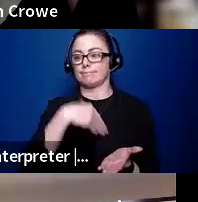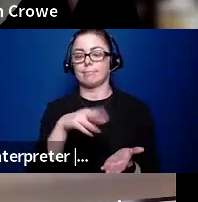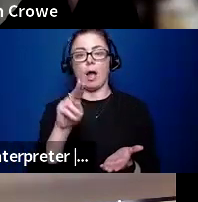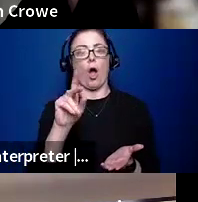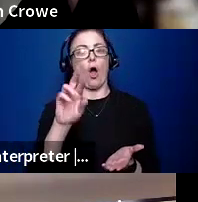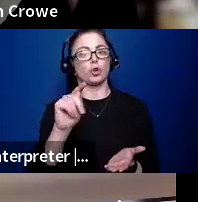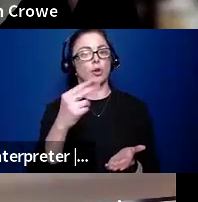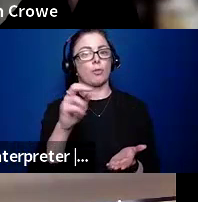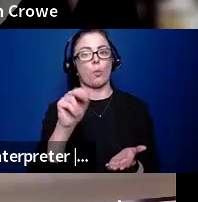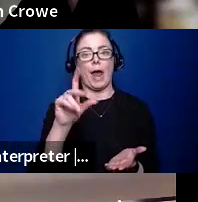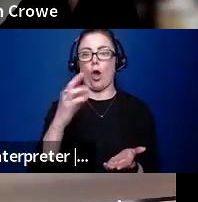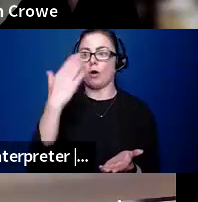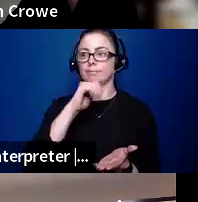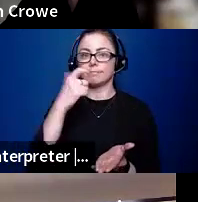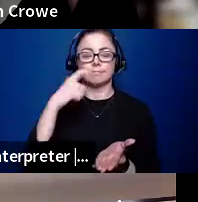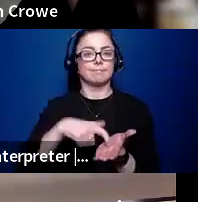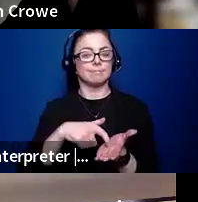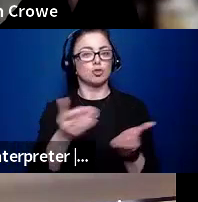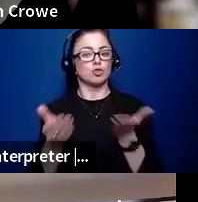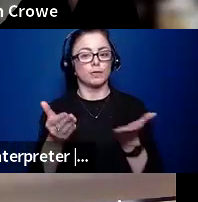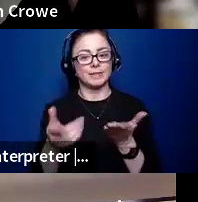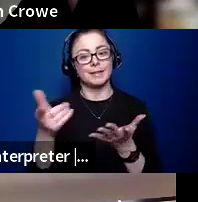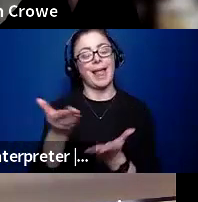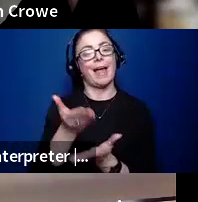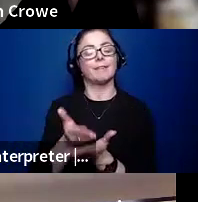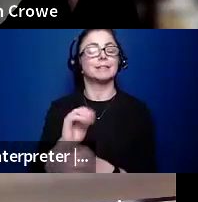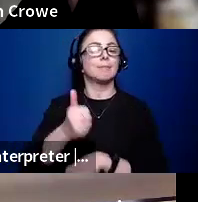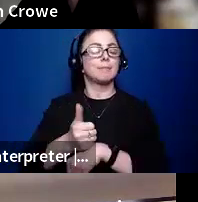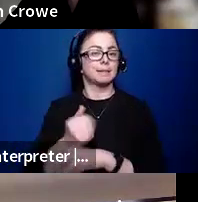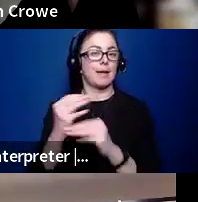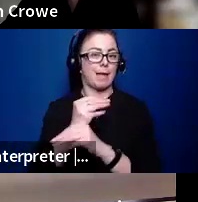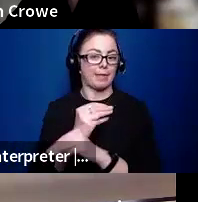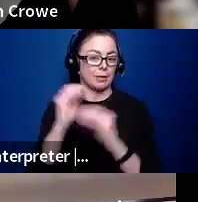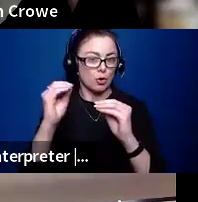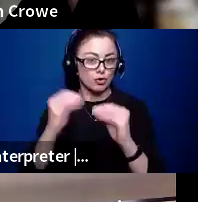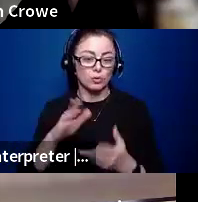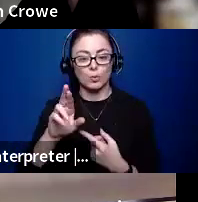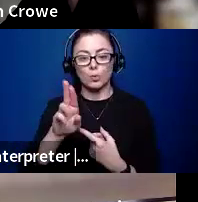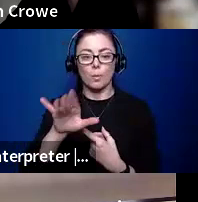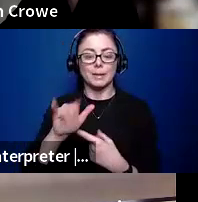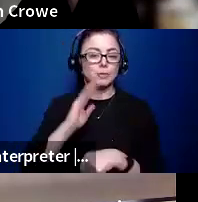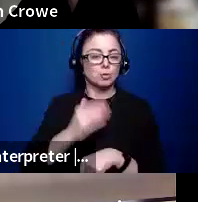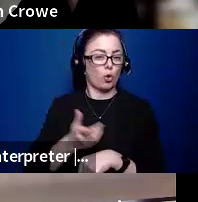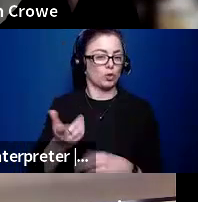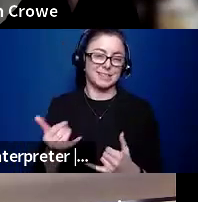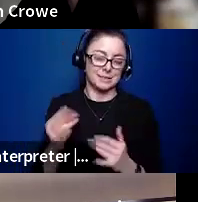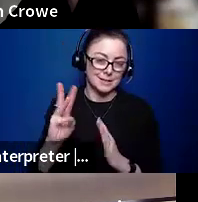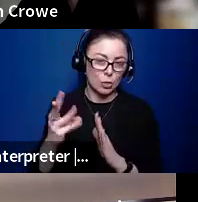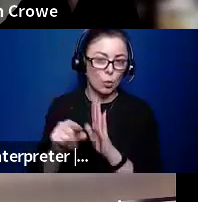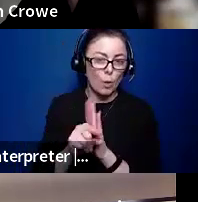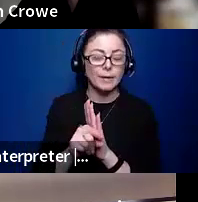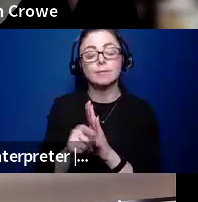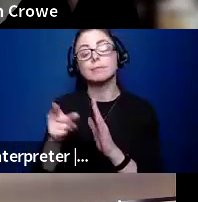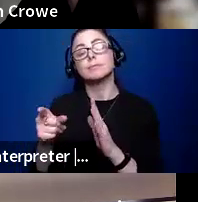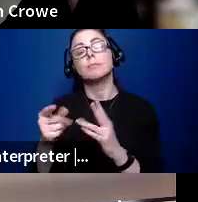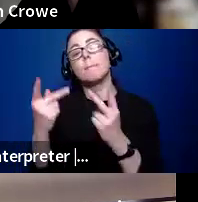is the evidence-based math instruction. Ruby, as I said, is in 6th grade. She's currently doing grade level math, multiplying and